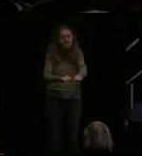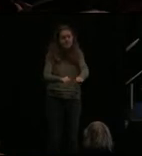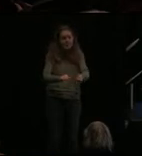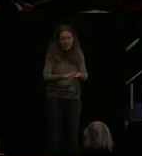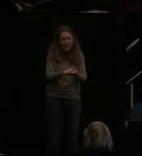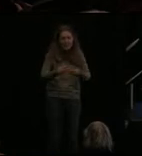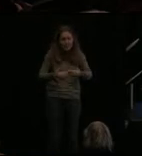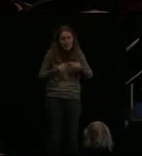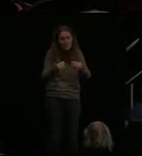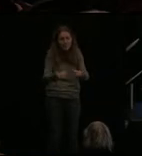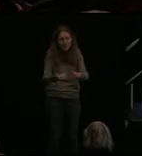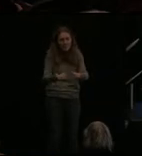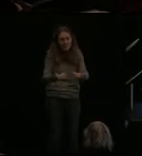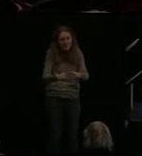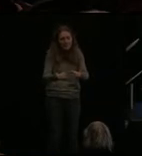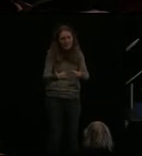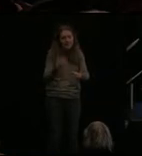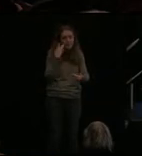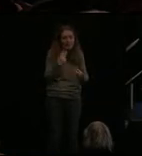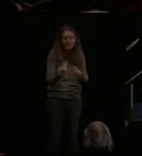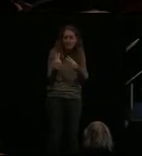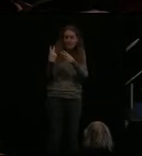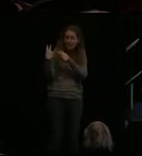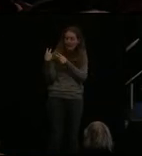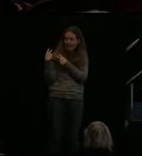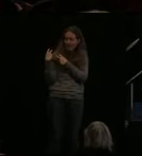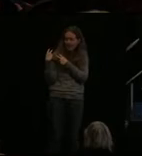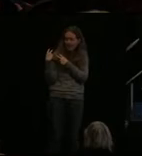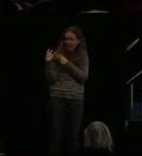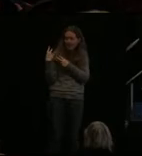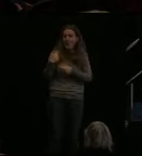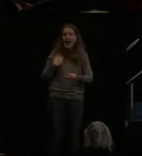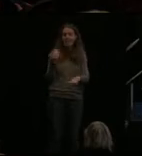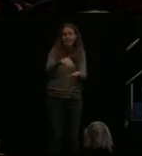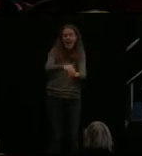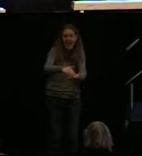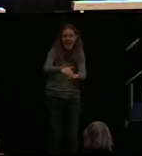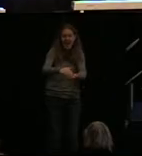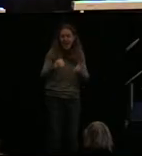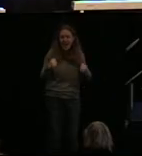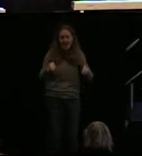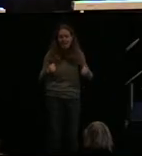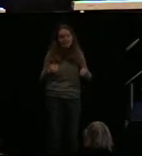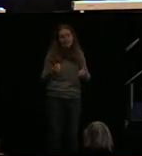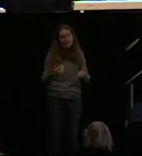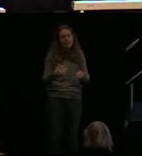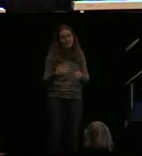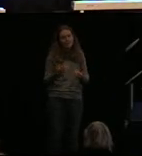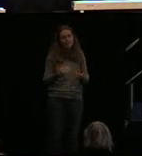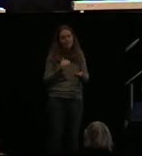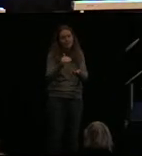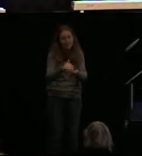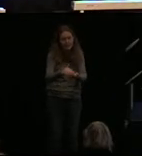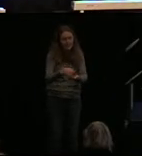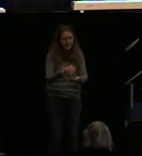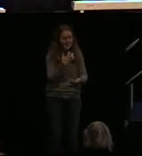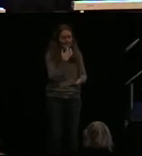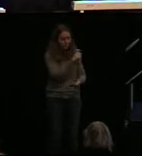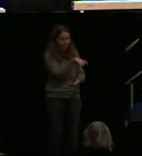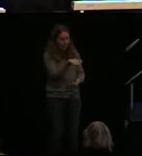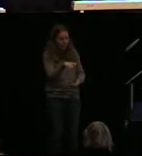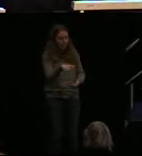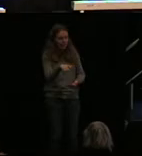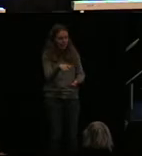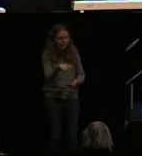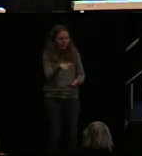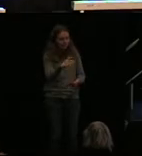move, and as we look back, it's not so much I've arrived, it's we don't arrive, you know, the people of Israel,